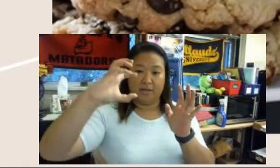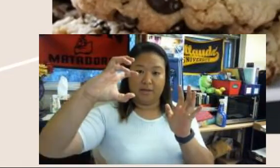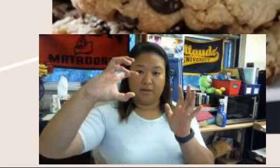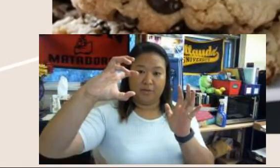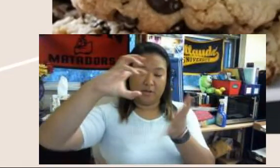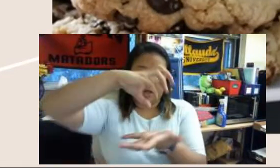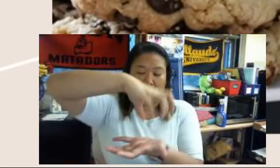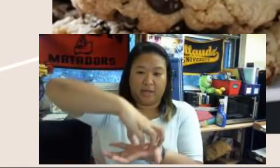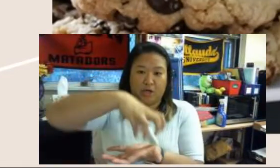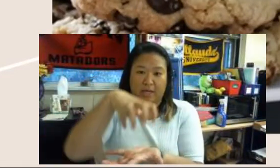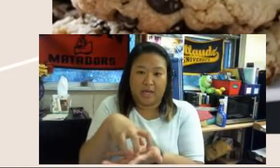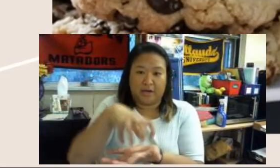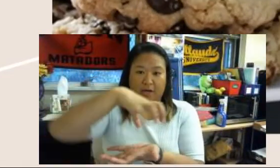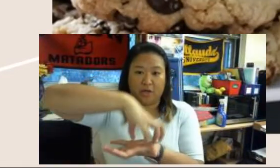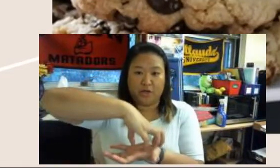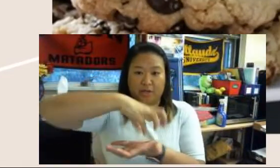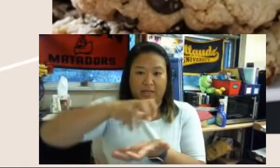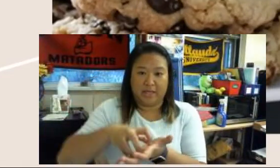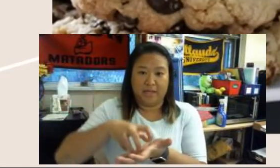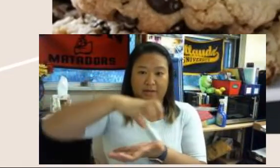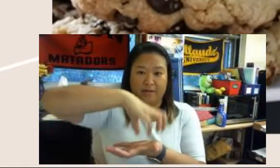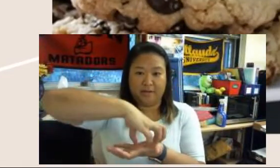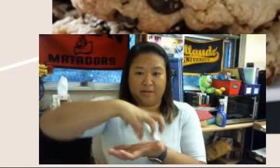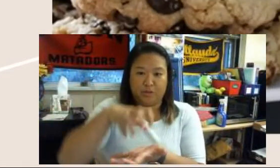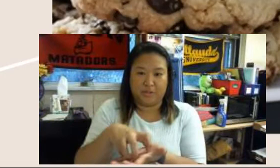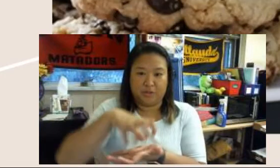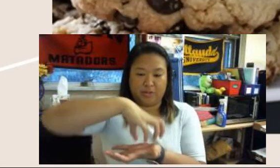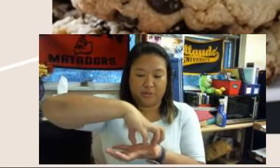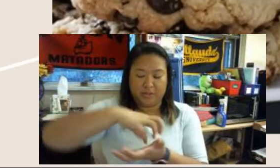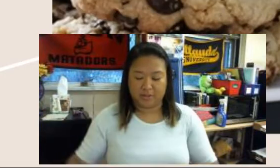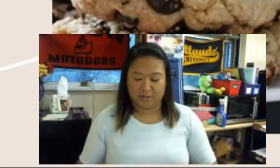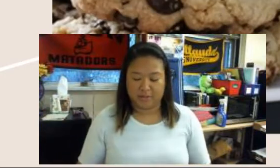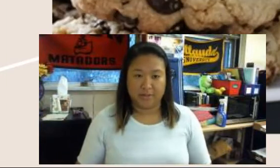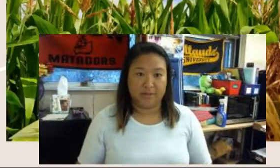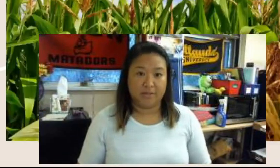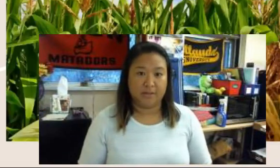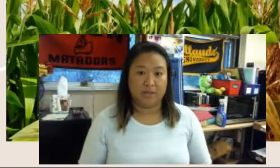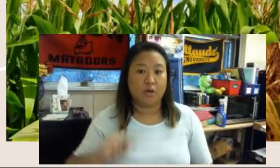Cookie, with a claw like a cookie cutter, cookie. Twist, twist, twist.